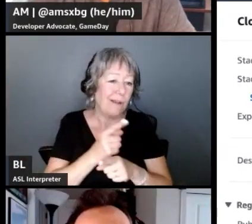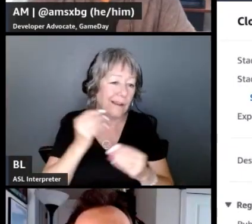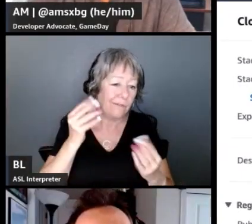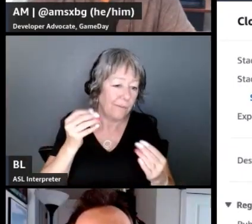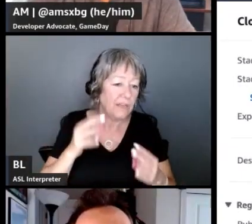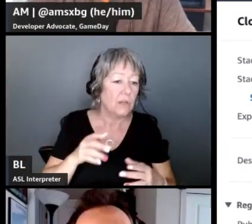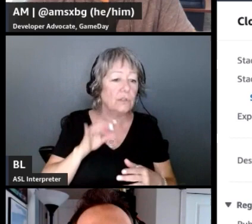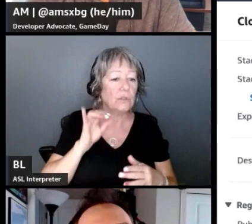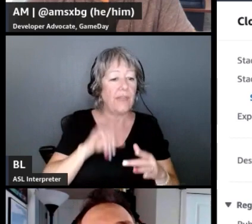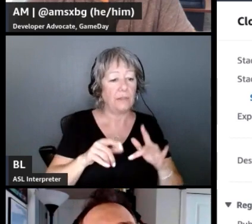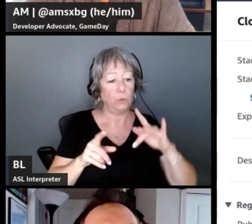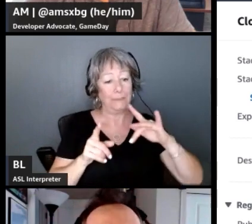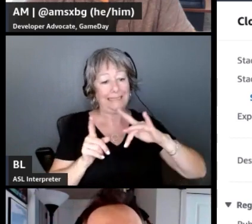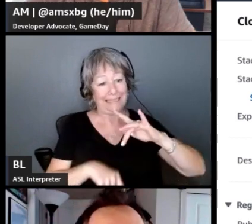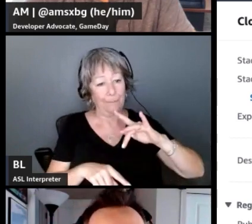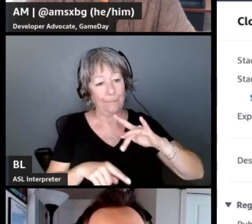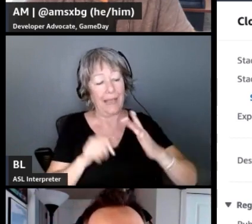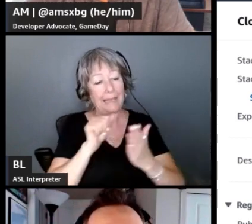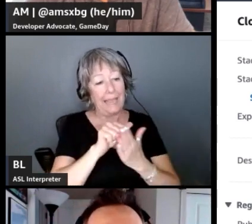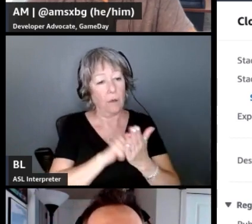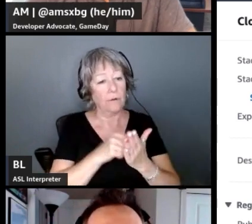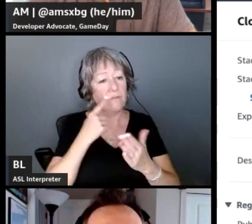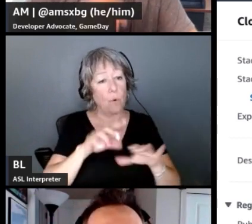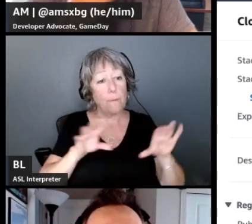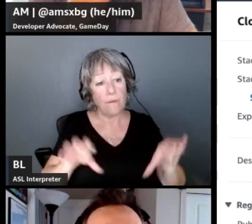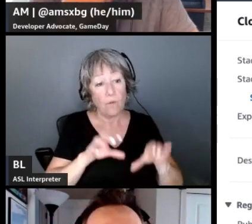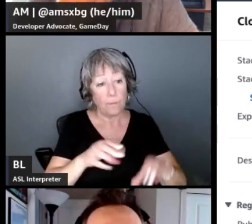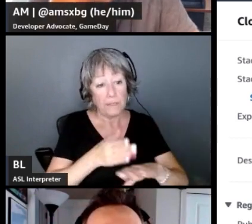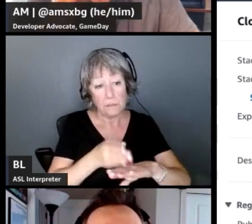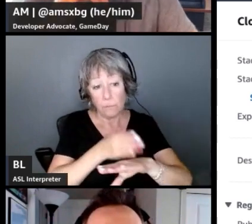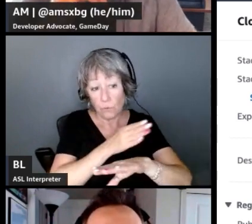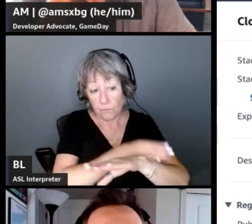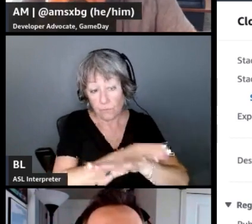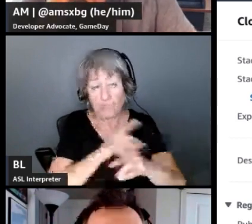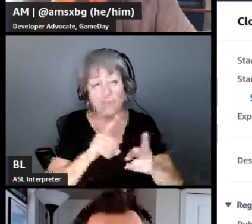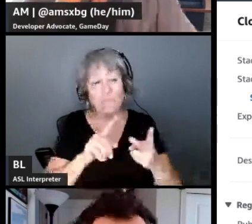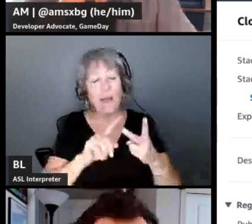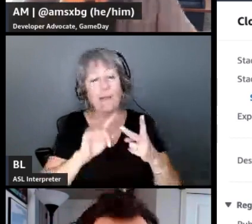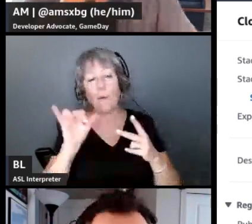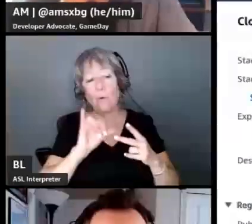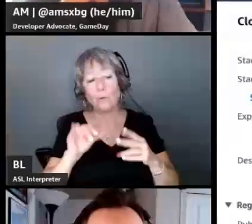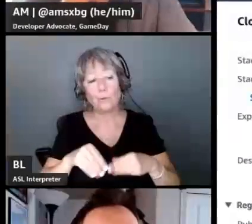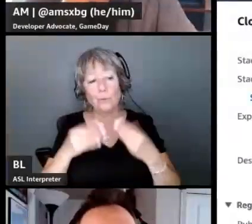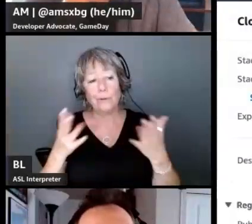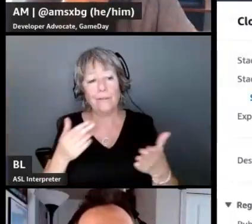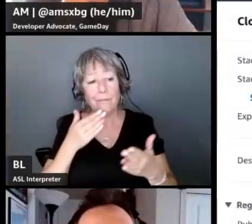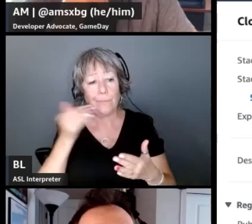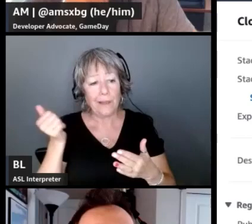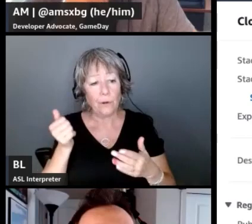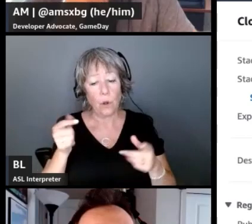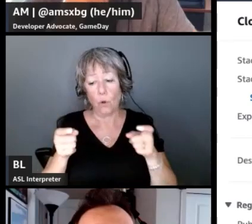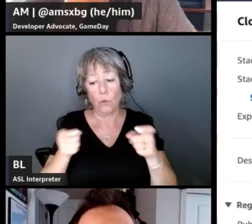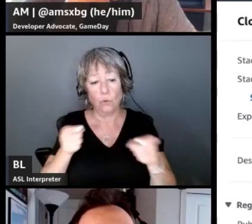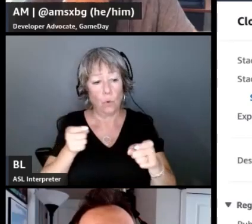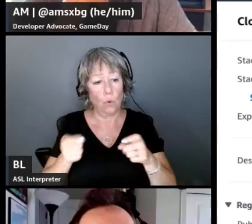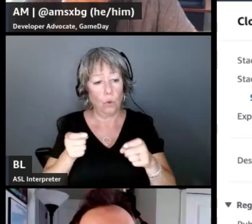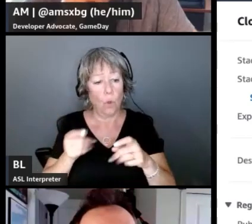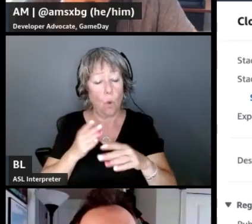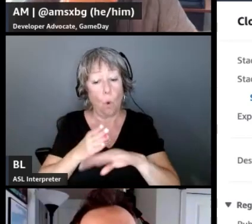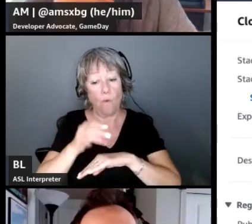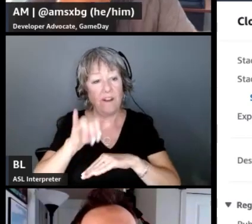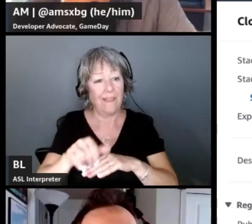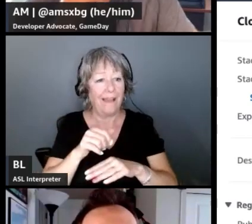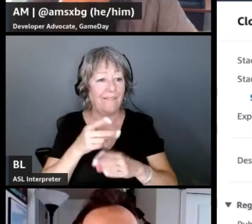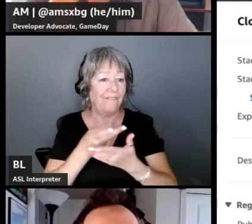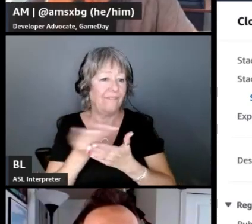like just skipping the account for performance improvements, but also giving better control over the failure tolerance, right?